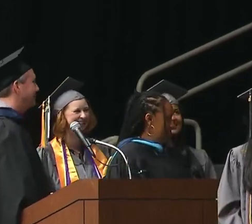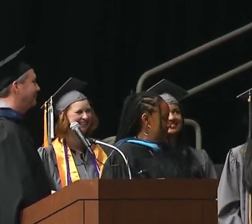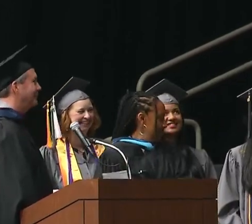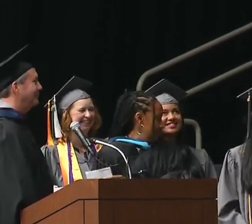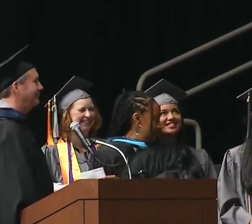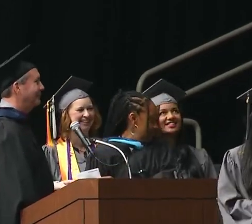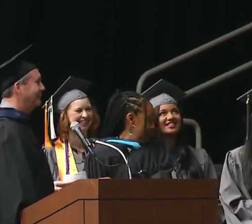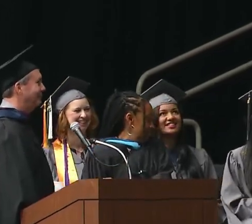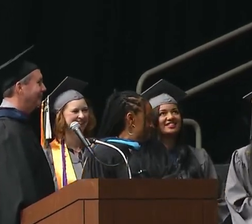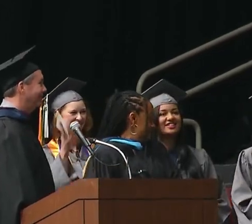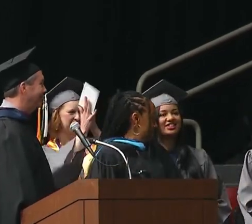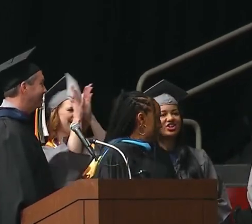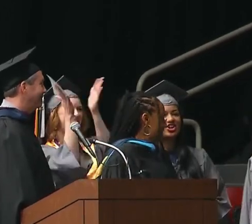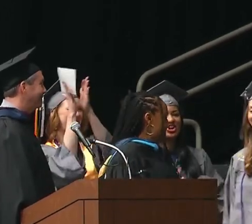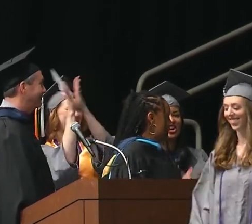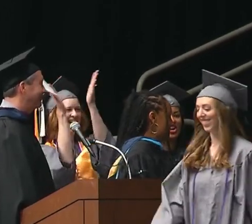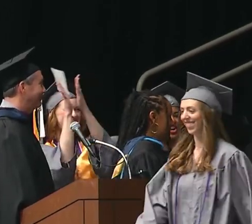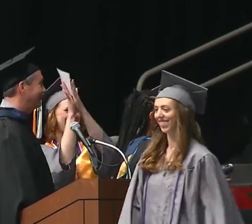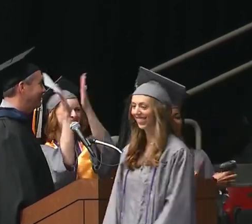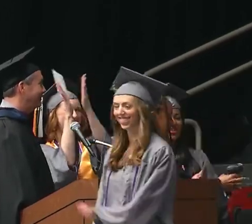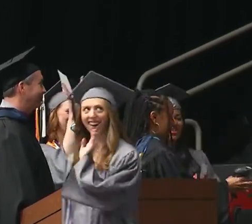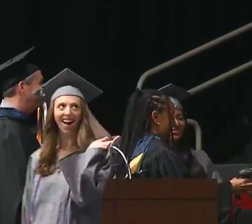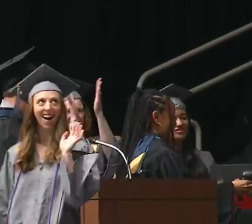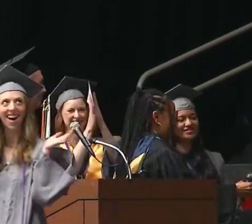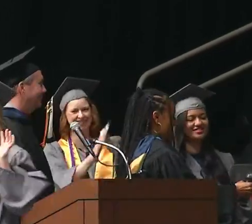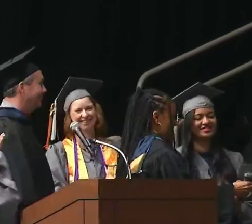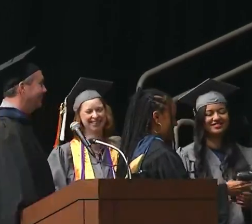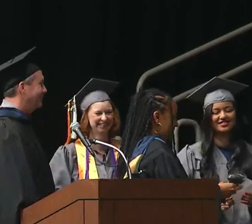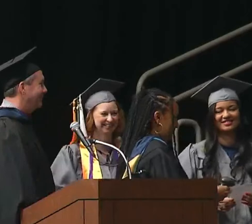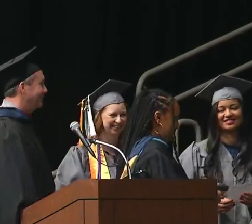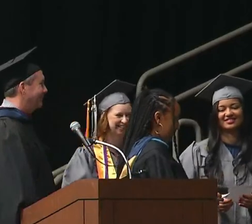Elise June Jacobison.